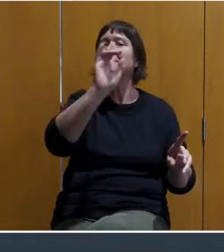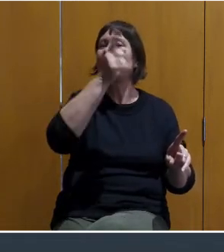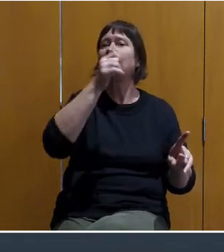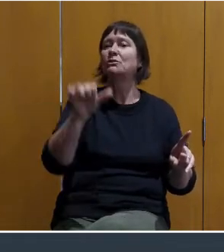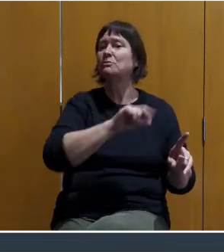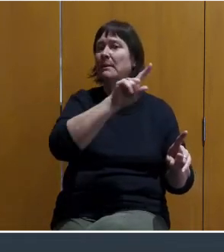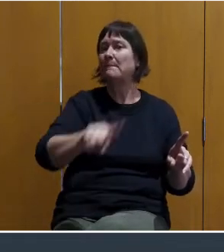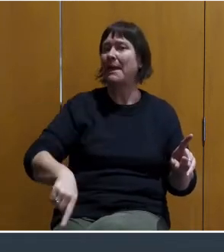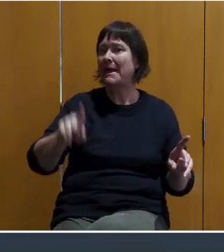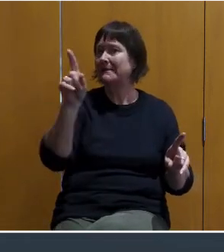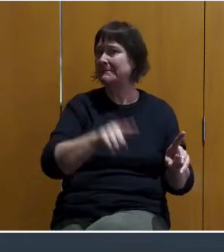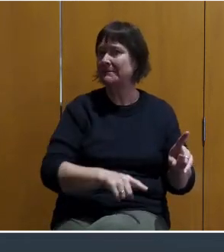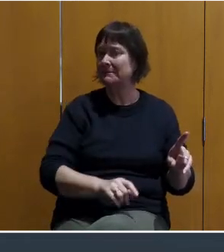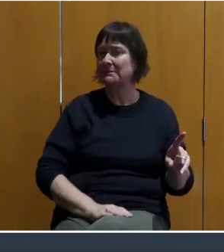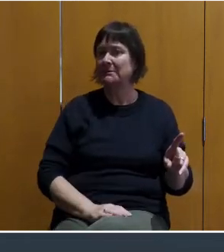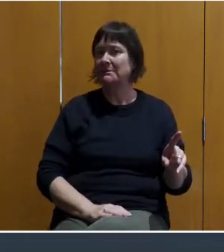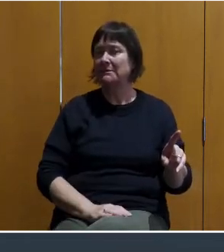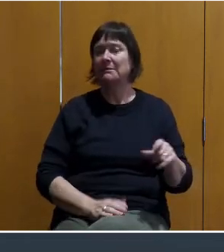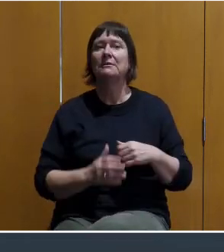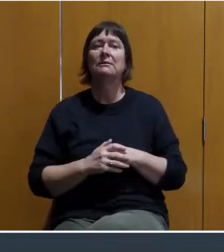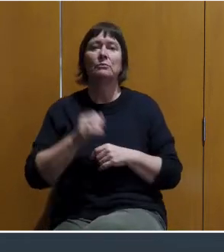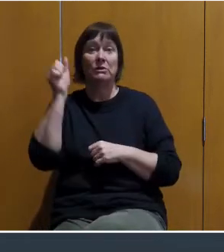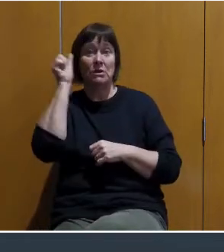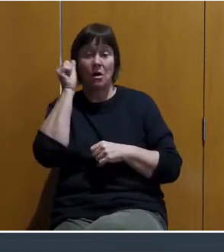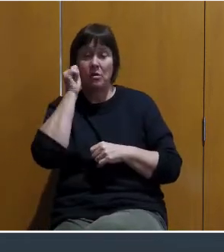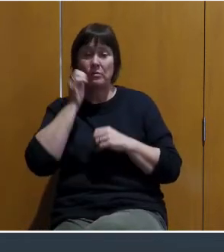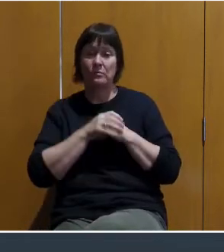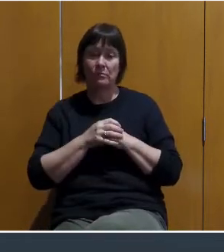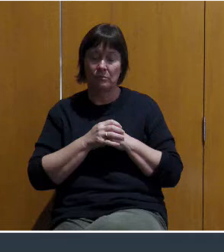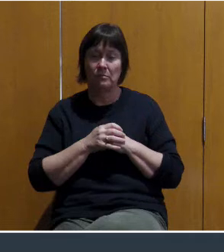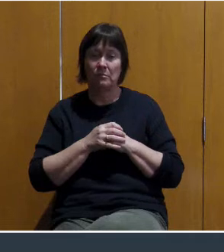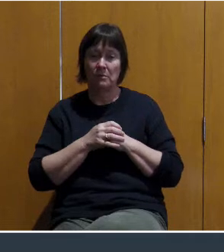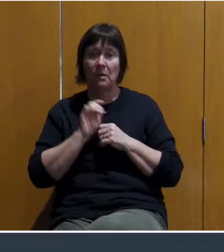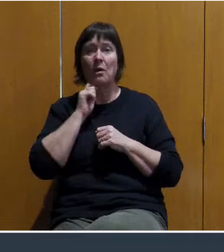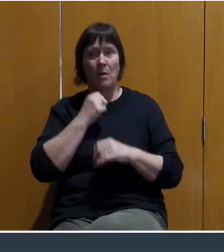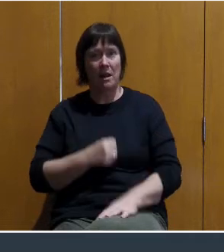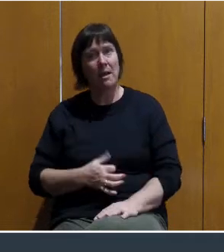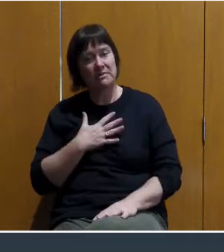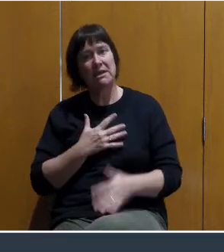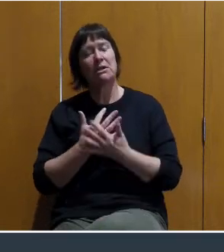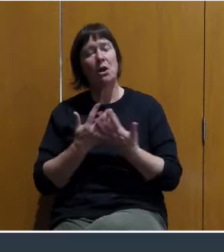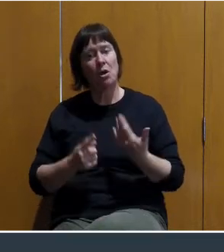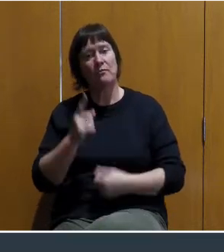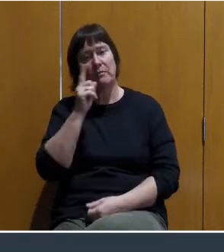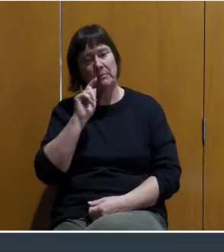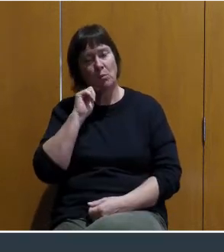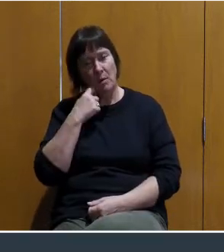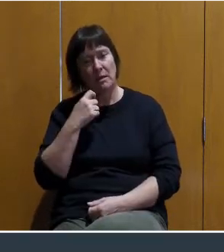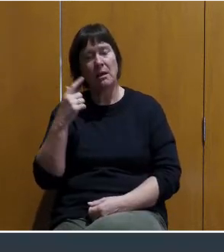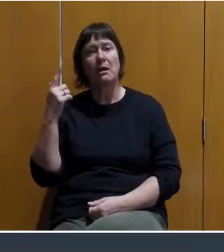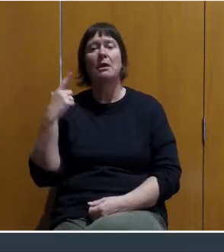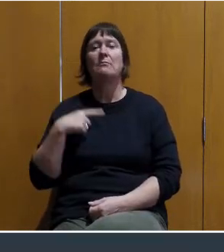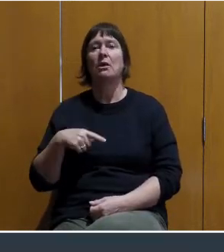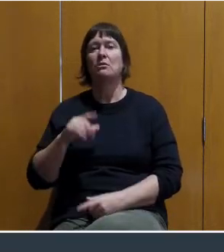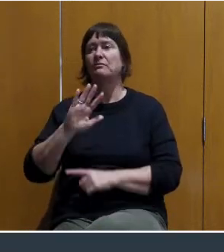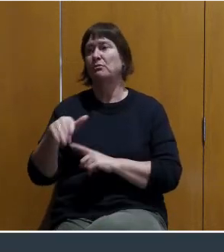Lakes. We understand and acknowledge this is going to upset a lot of people because over